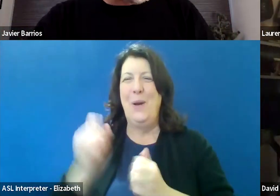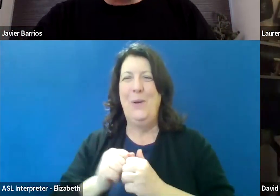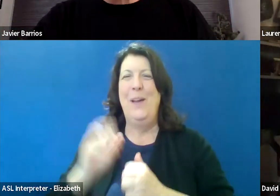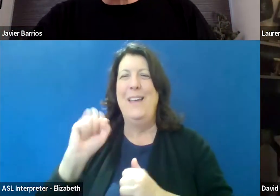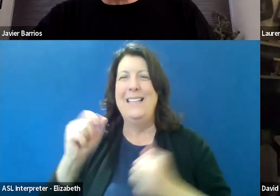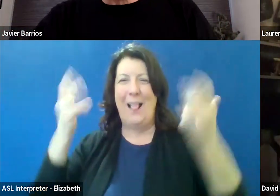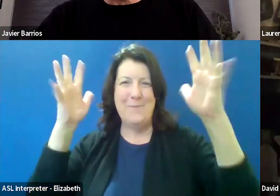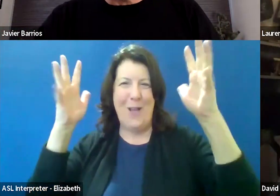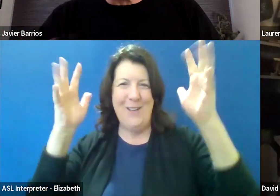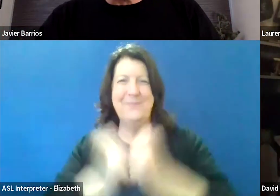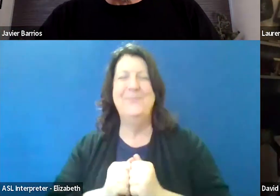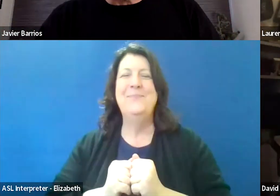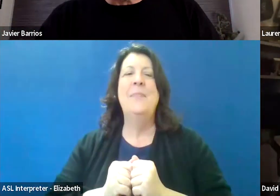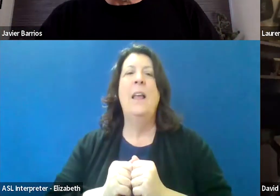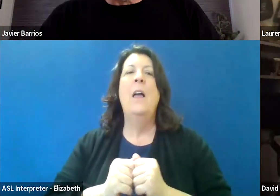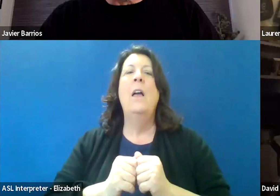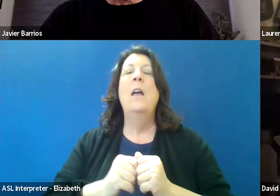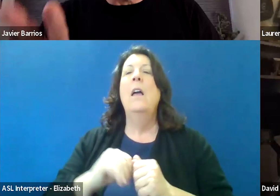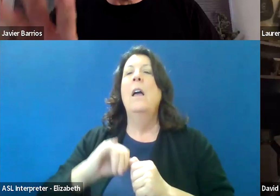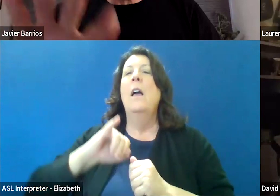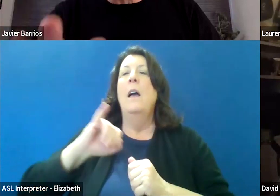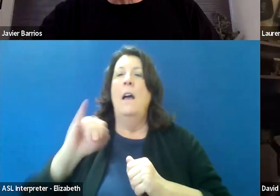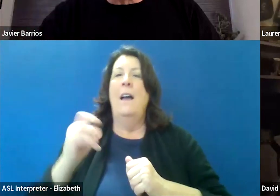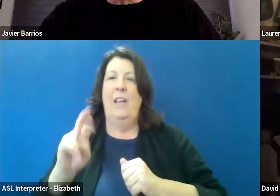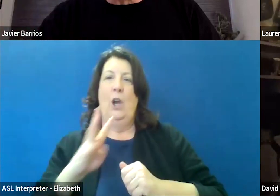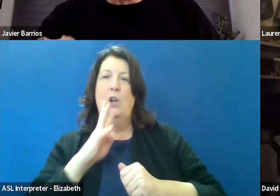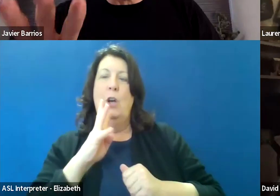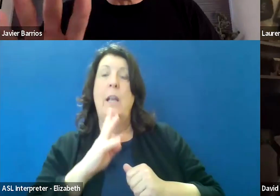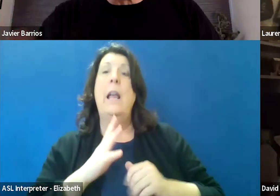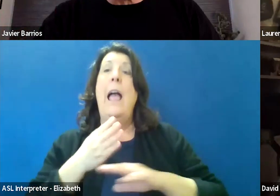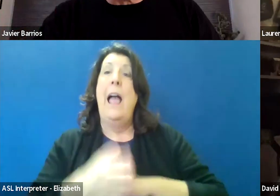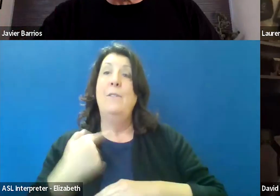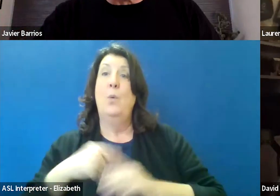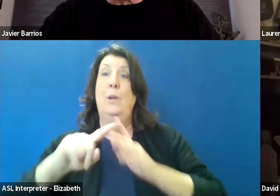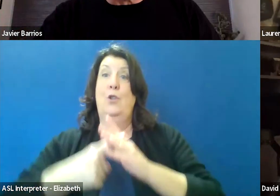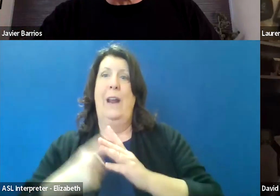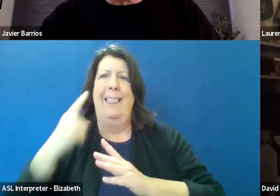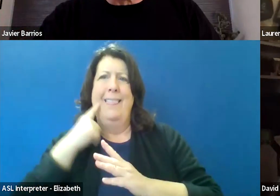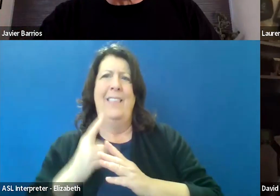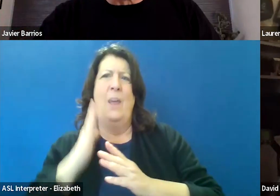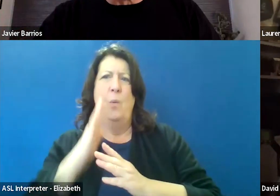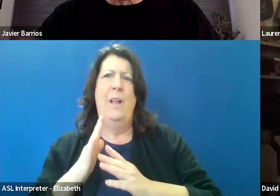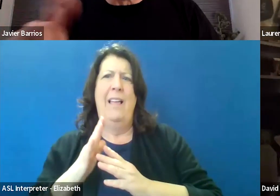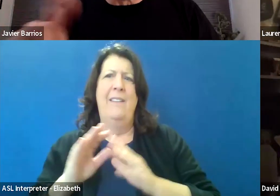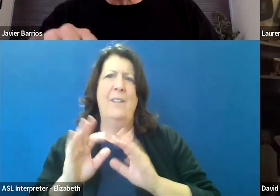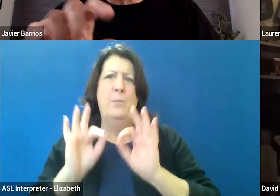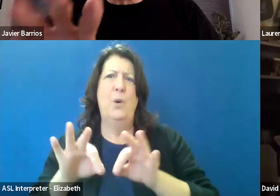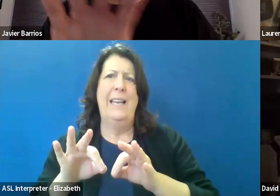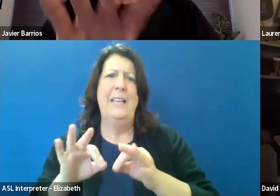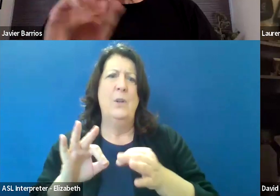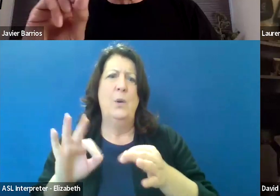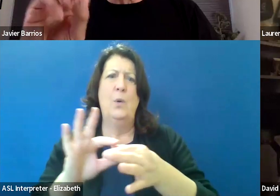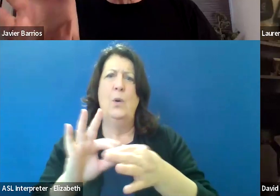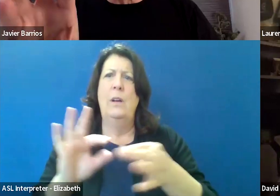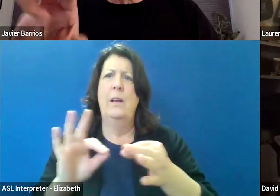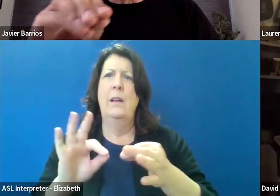Yeah. Also, I wanted to mention that once we get started, I think there's a way they're going to drop it in the chat how you can